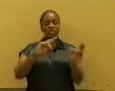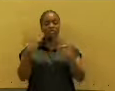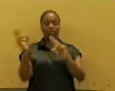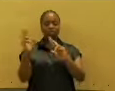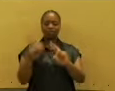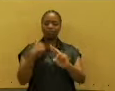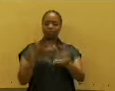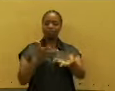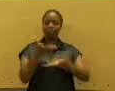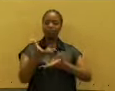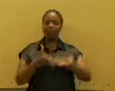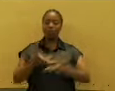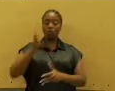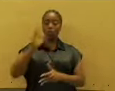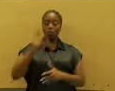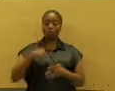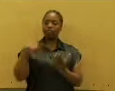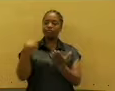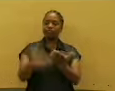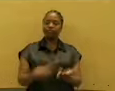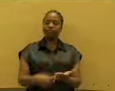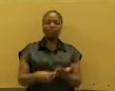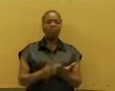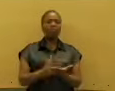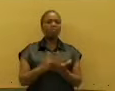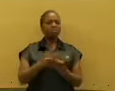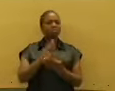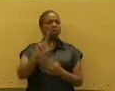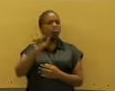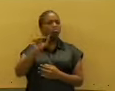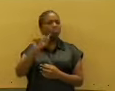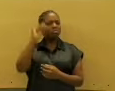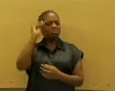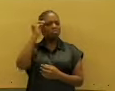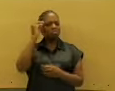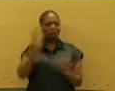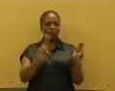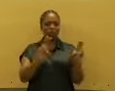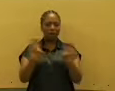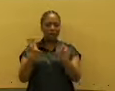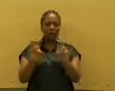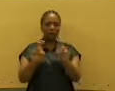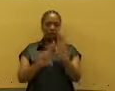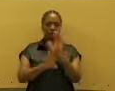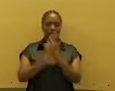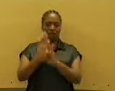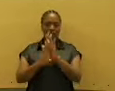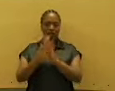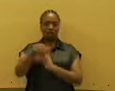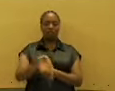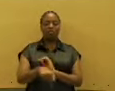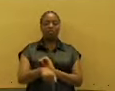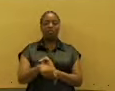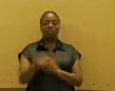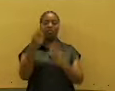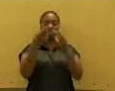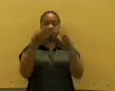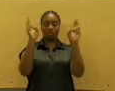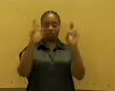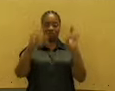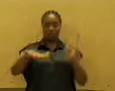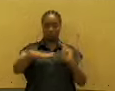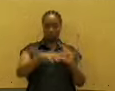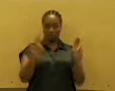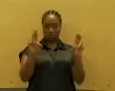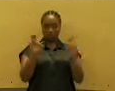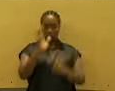be mentioning very interesting topics, developments in the university space, and I'm hoping that we'll have questions to engage with at